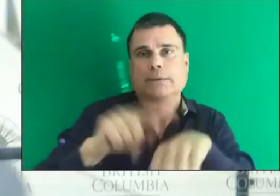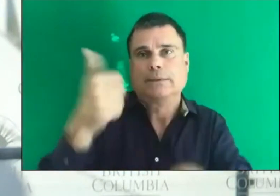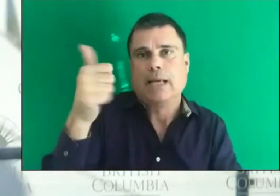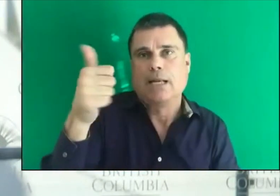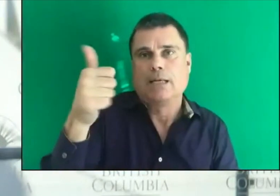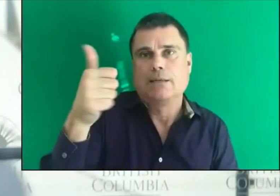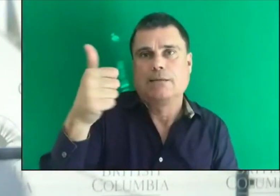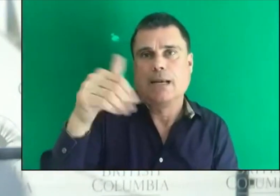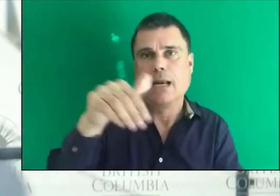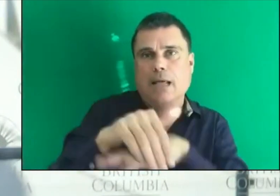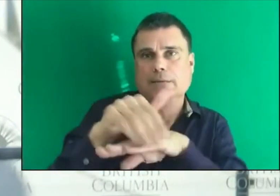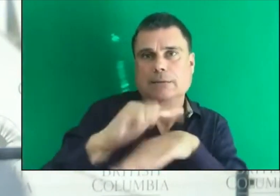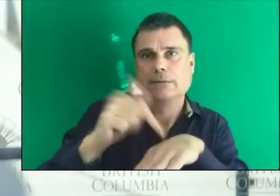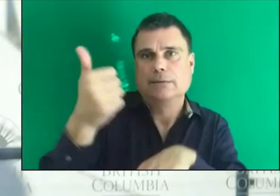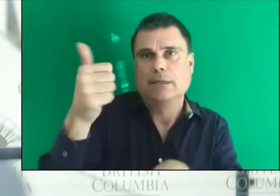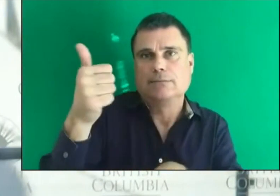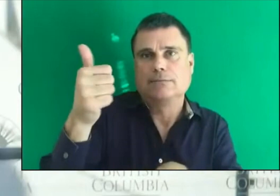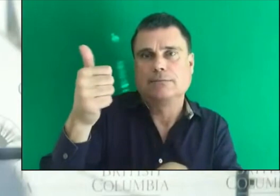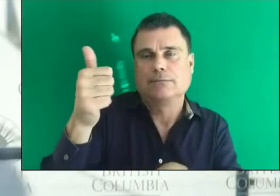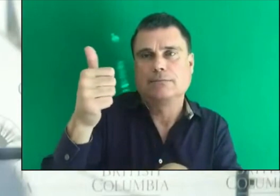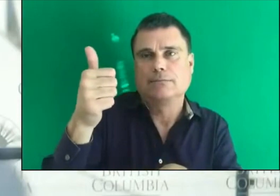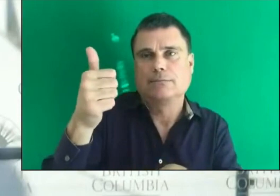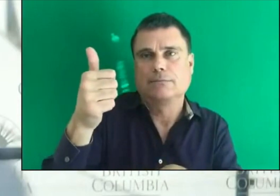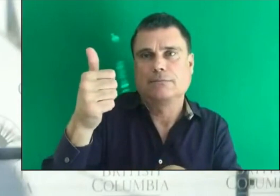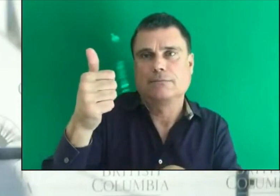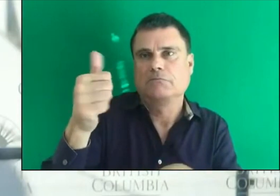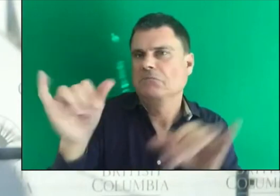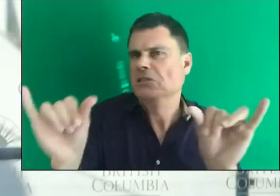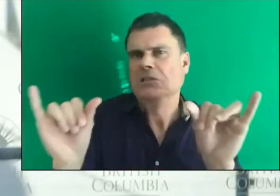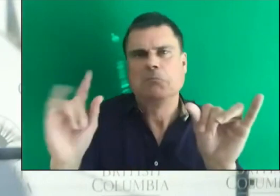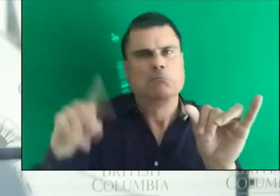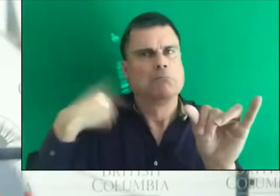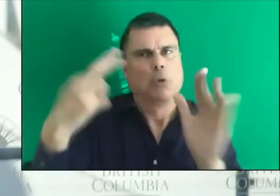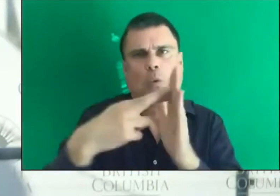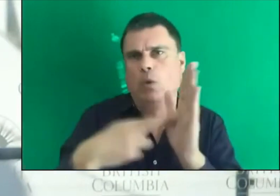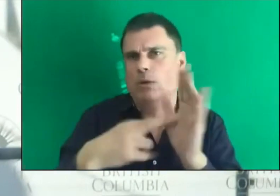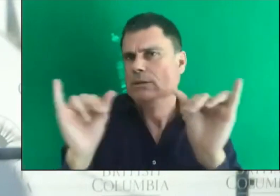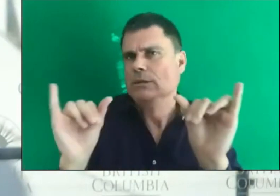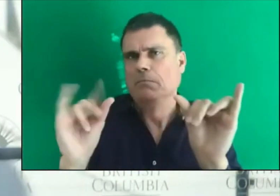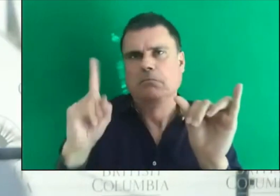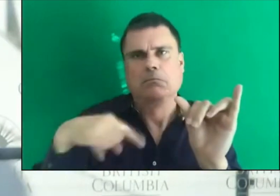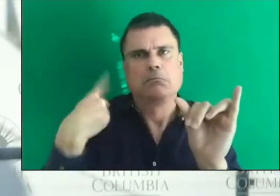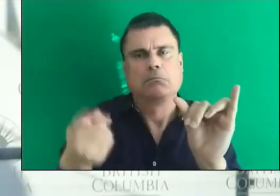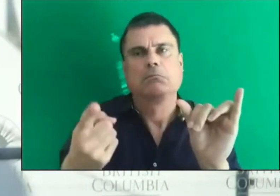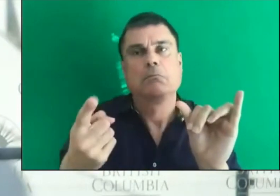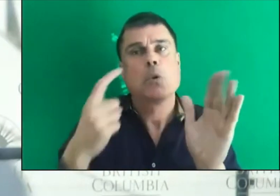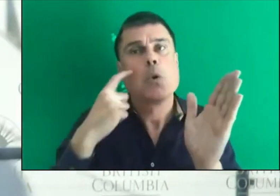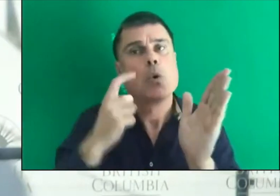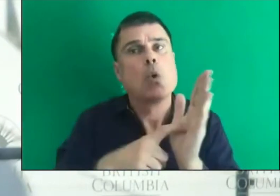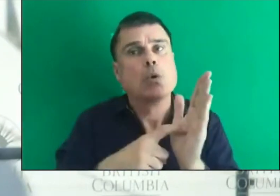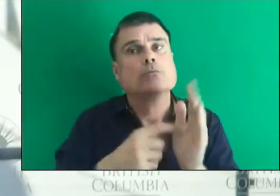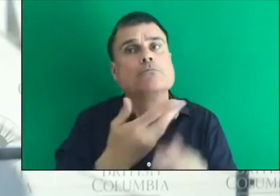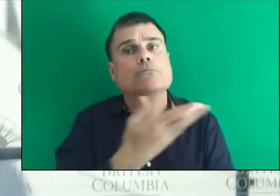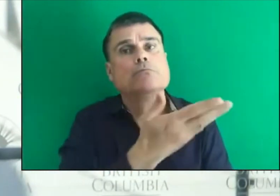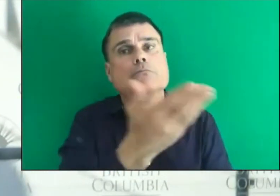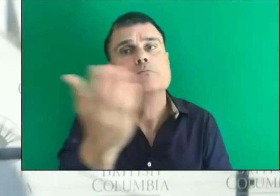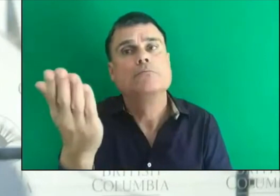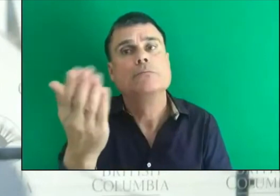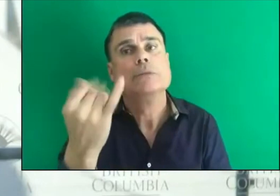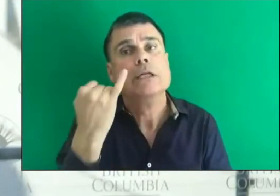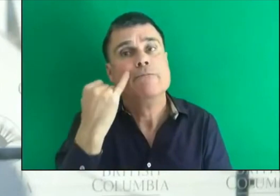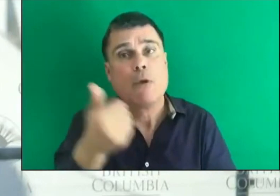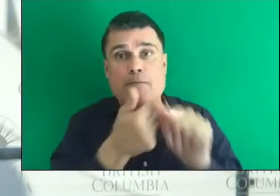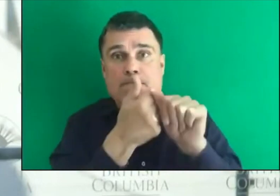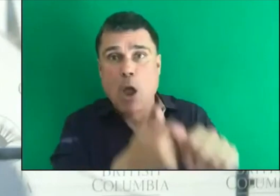no more than 6 people at a table, no table hopping, everybody wearing masks, keeping their distances, those restrictions are still